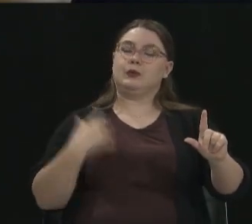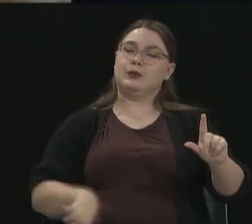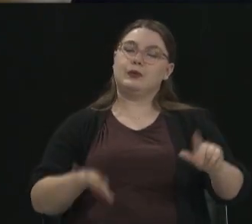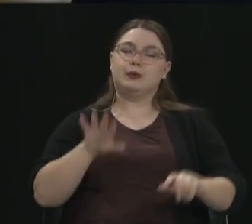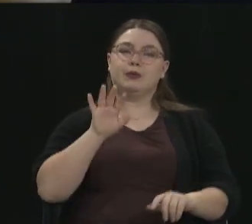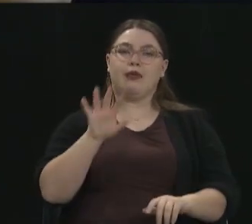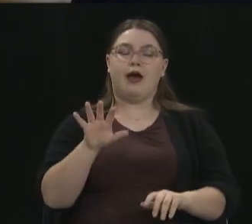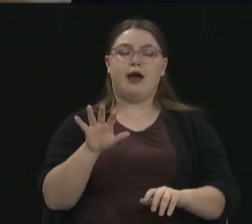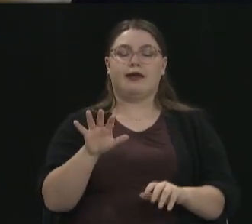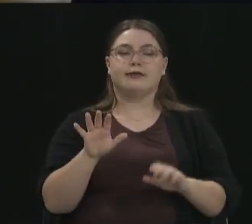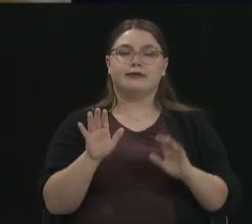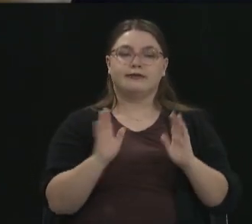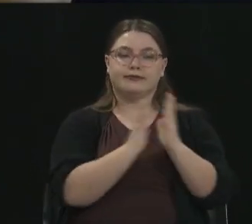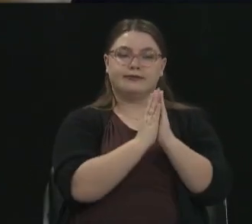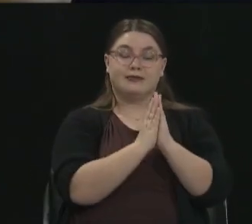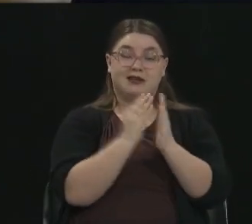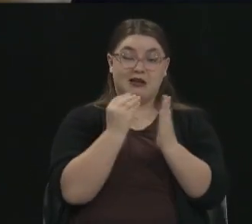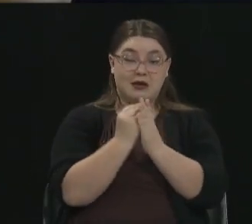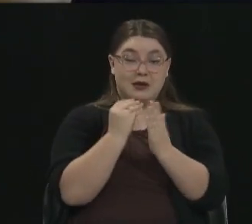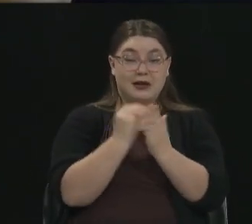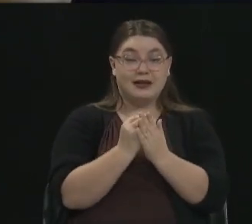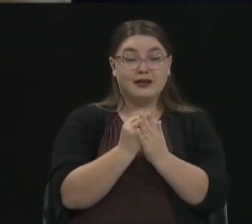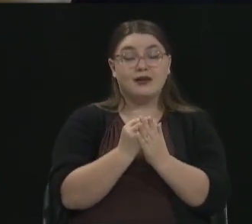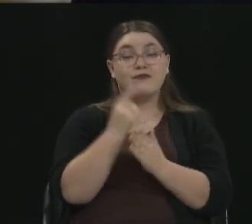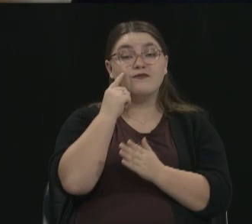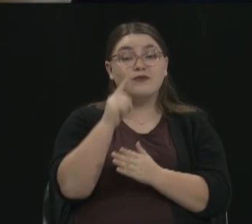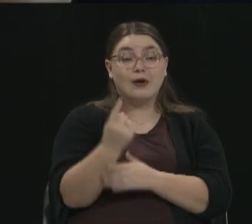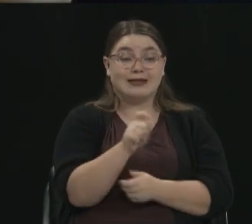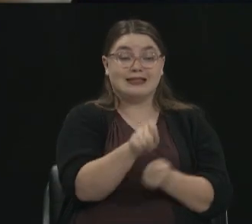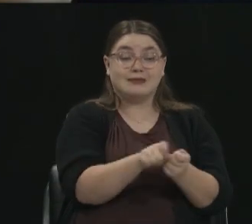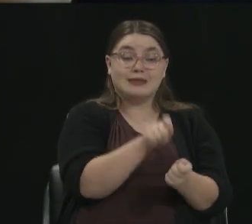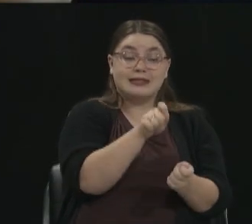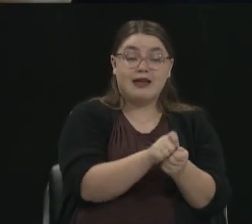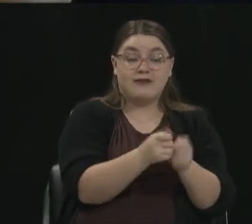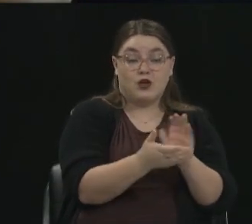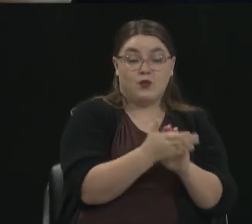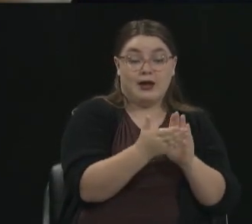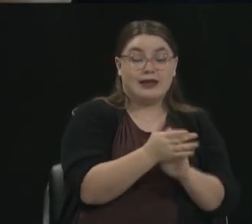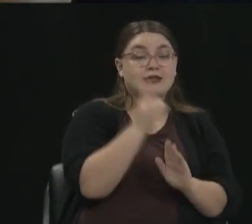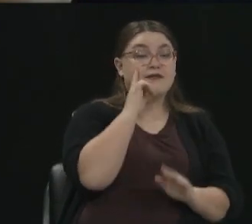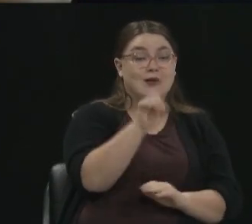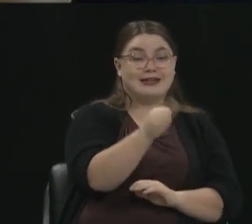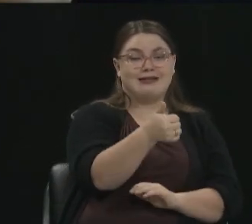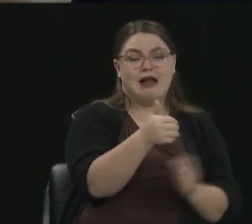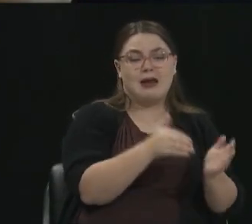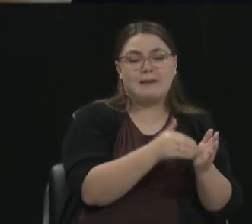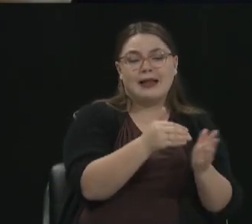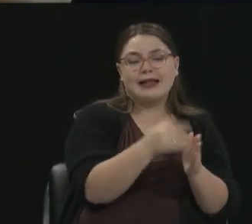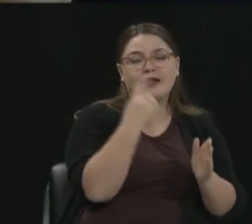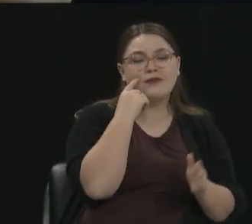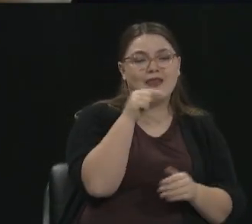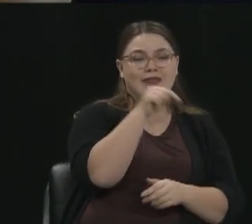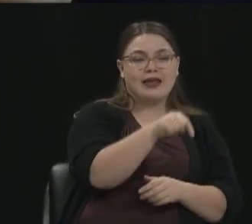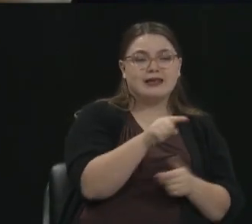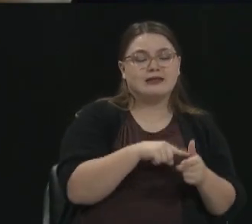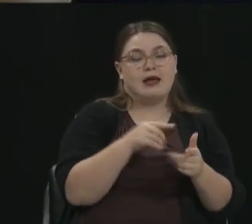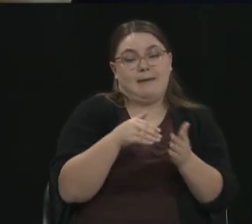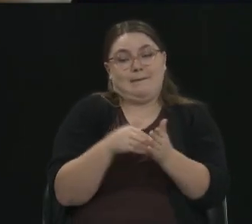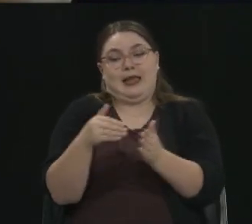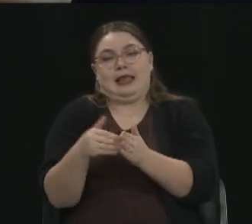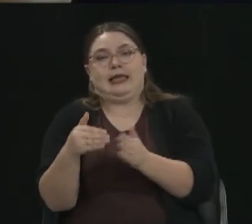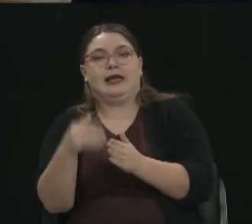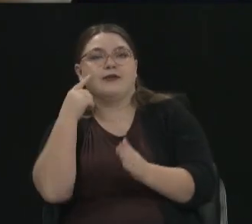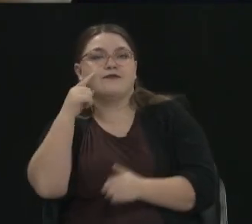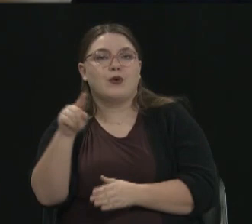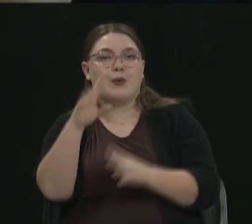we're talking tens of millions for a Senate race here, and 10 million for a House race, and $1 billion for a presidential